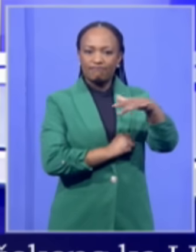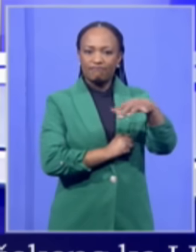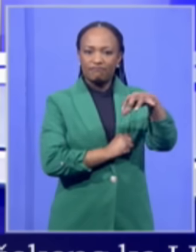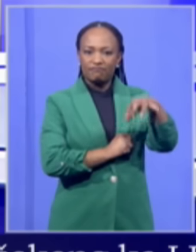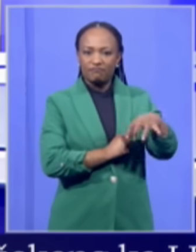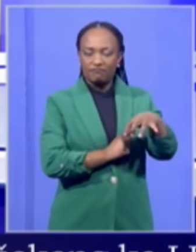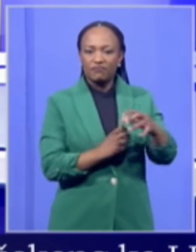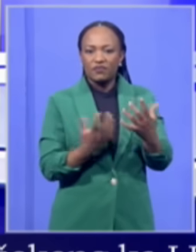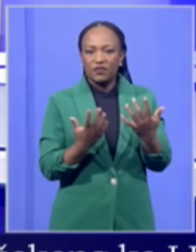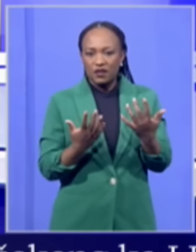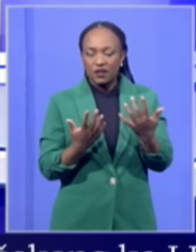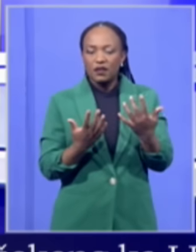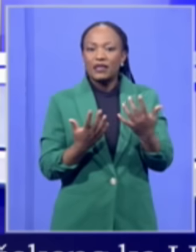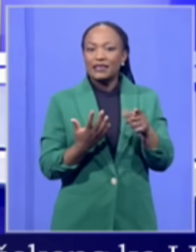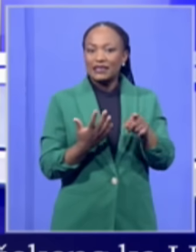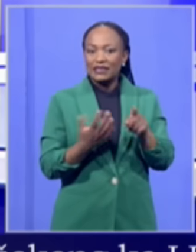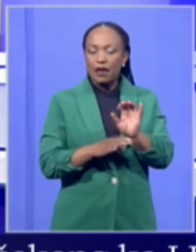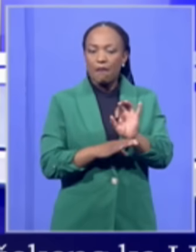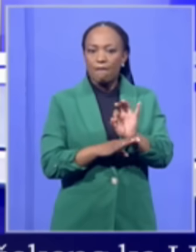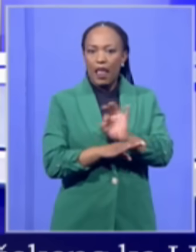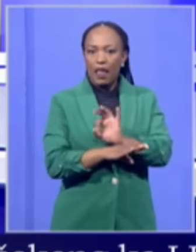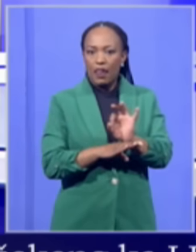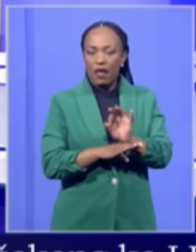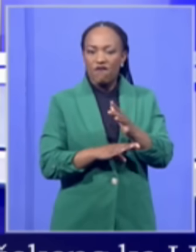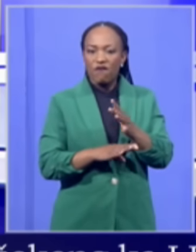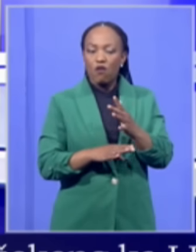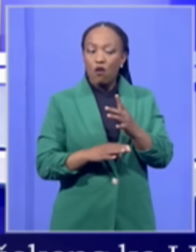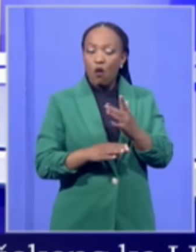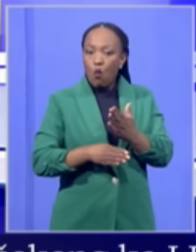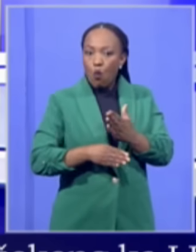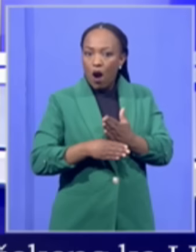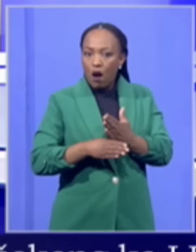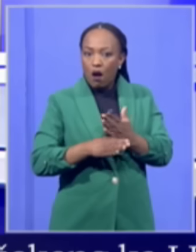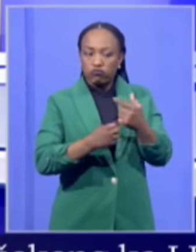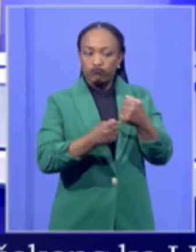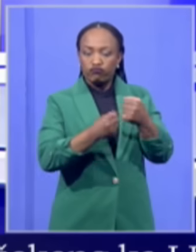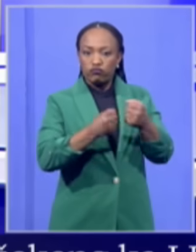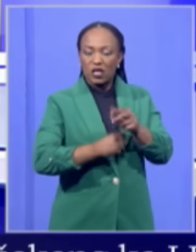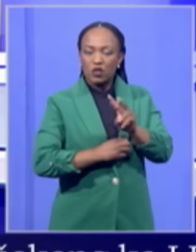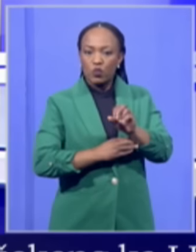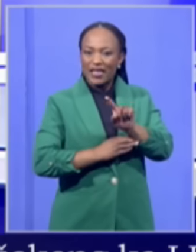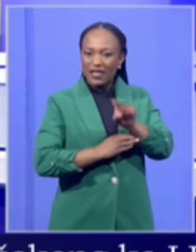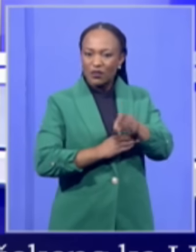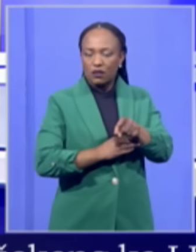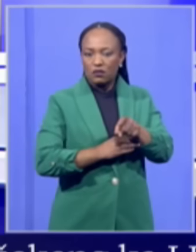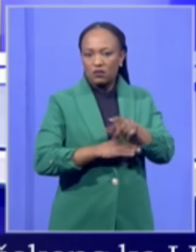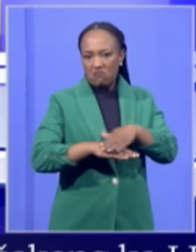mo go bego go reretšwe go hlongwa ga mešomo yeo e ka bago ye dikete tše 2022.